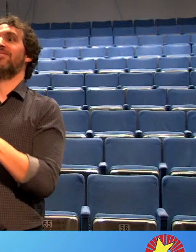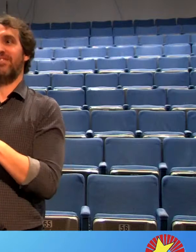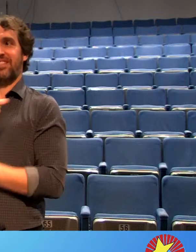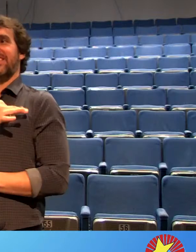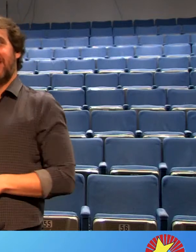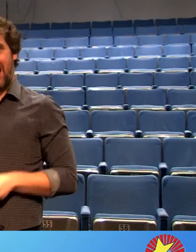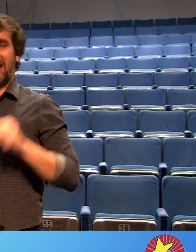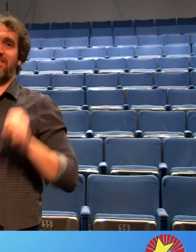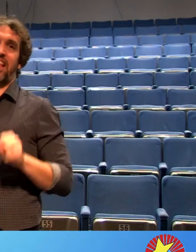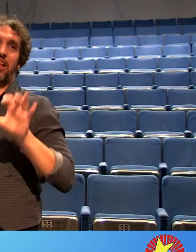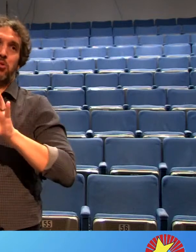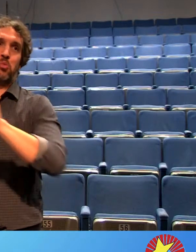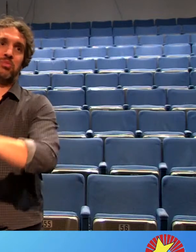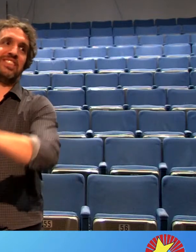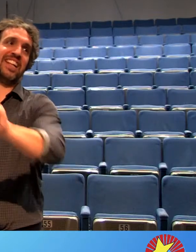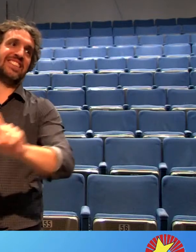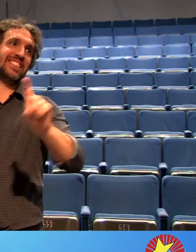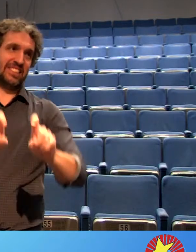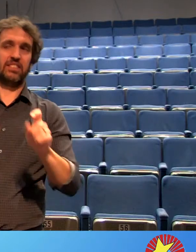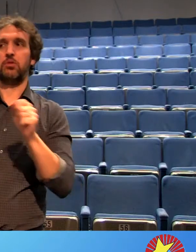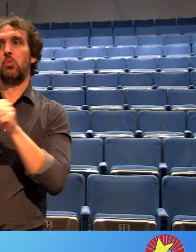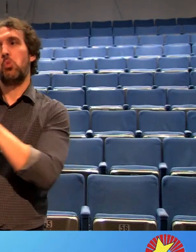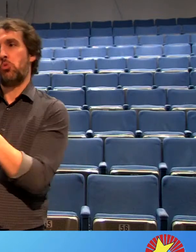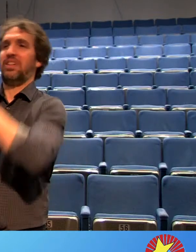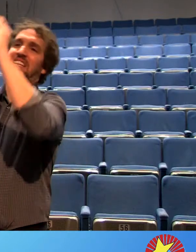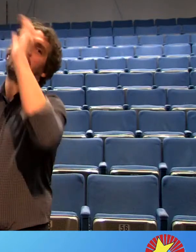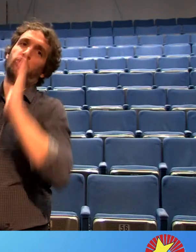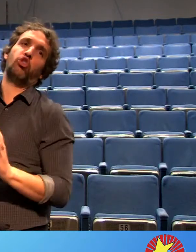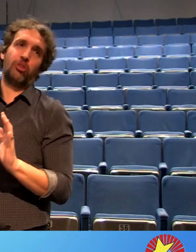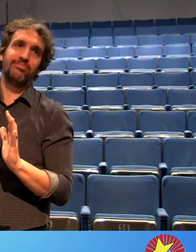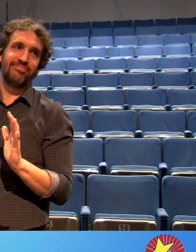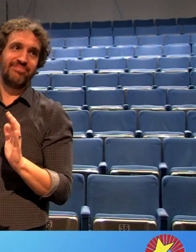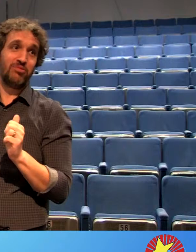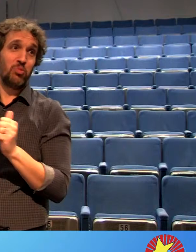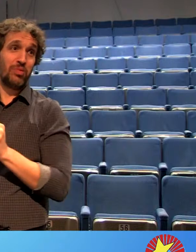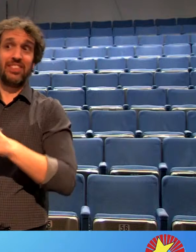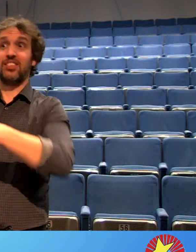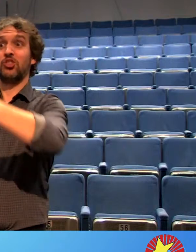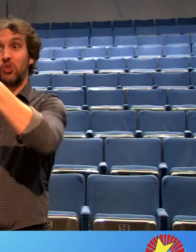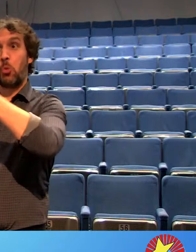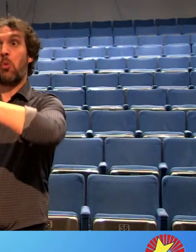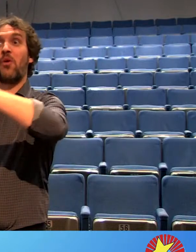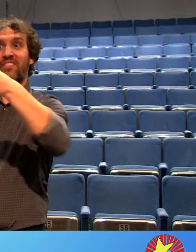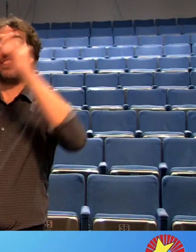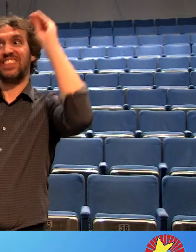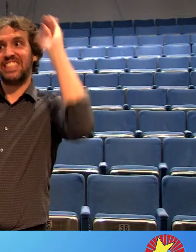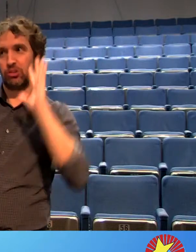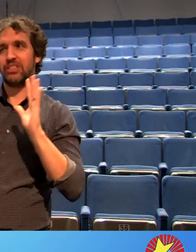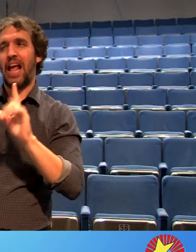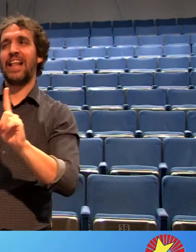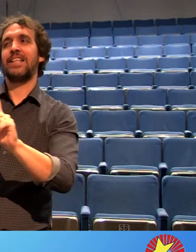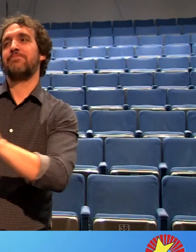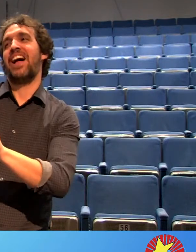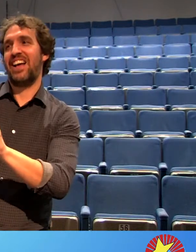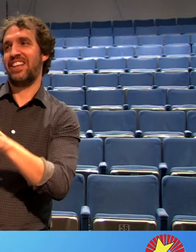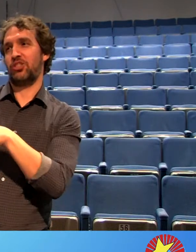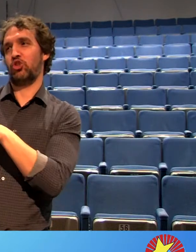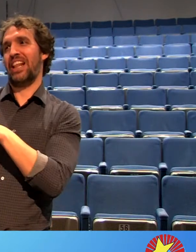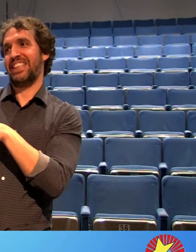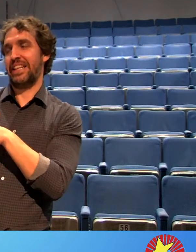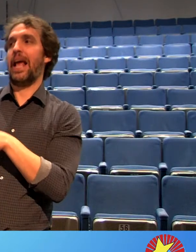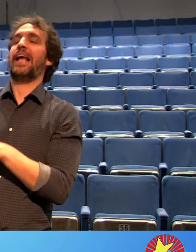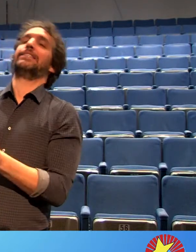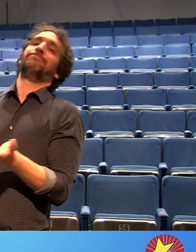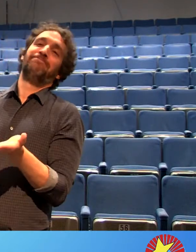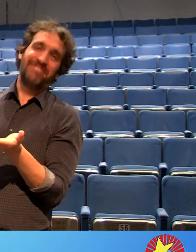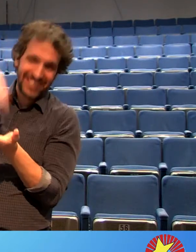and our assessments, making sure that we have enough trainers and assessors. With the number of turnovers,